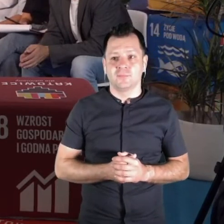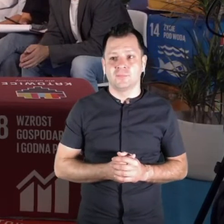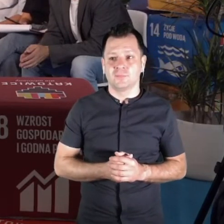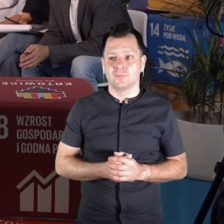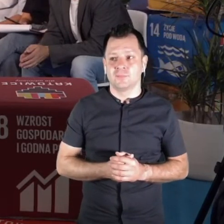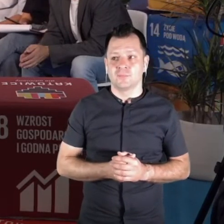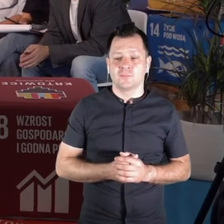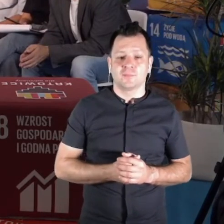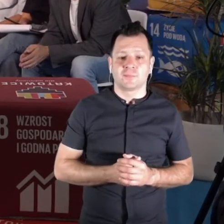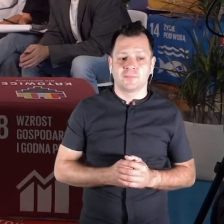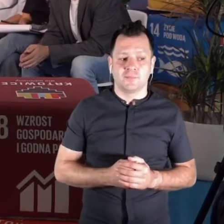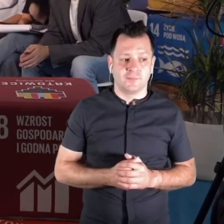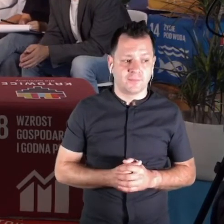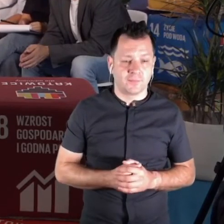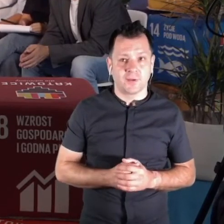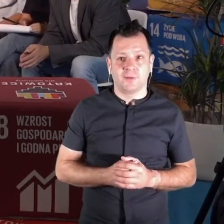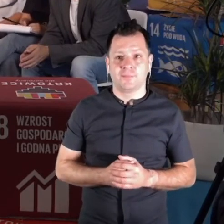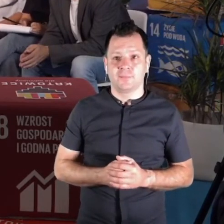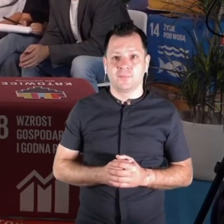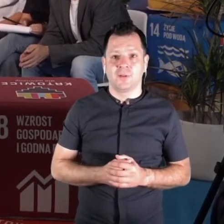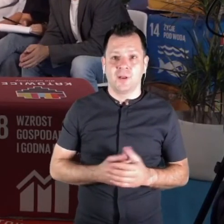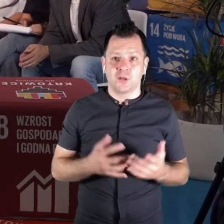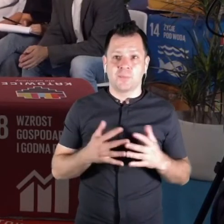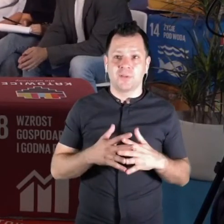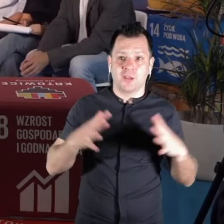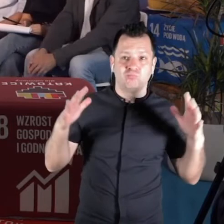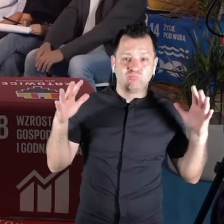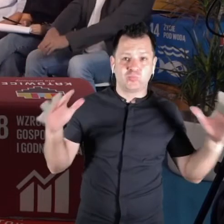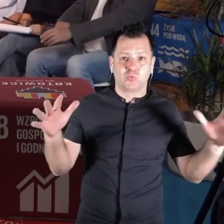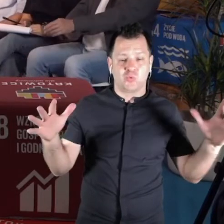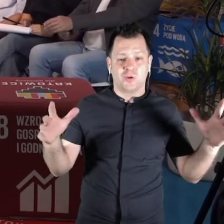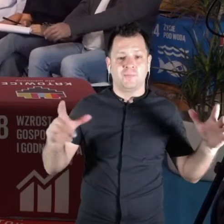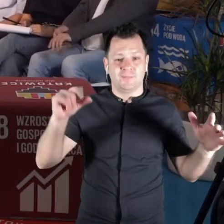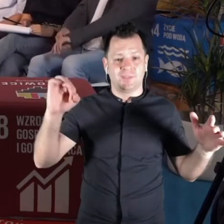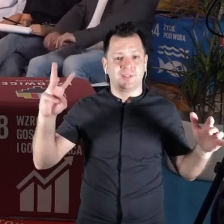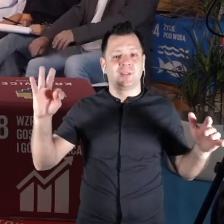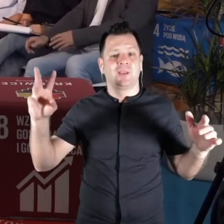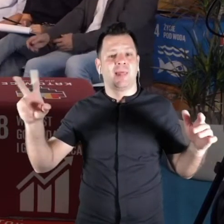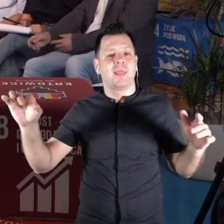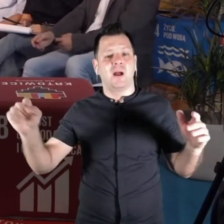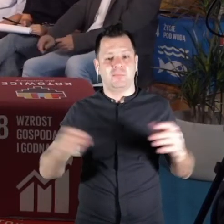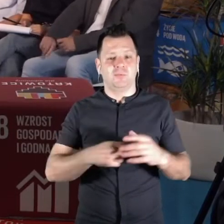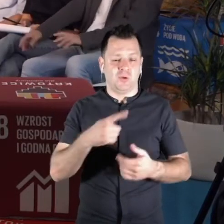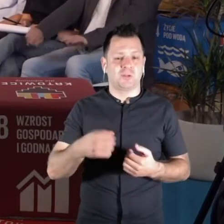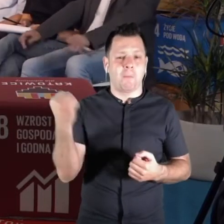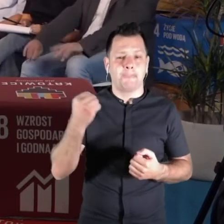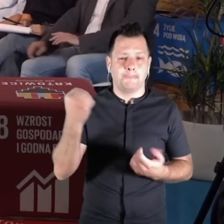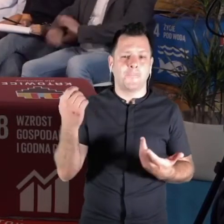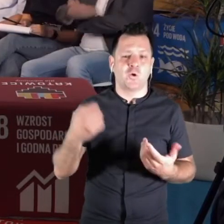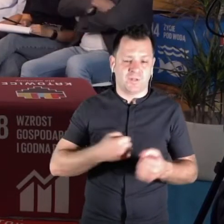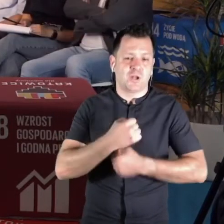the City Lab, and I think this is one of our strengths. Yeah. So as I say, it's very inclusive, it's very